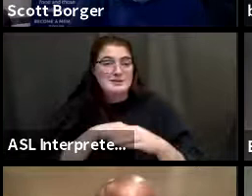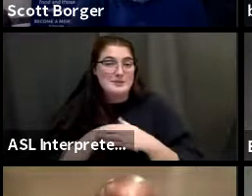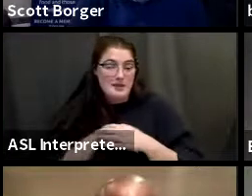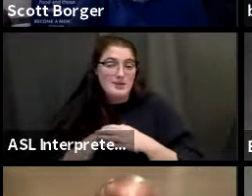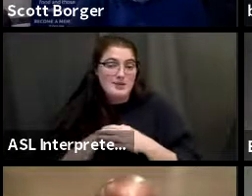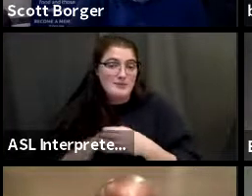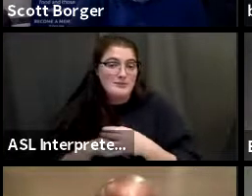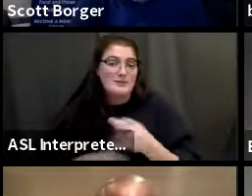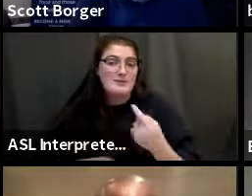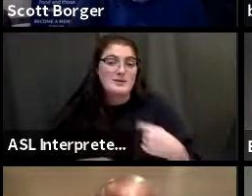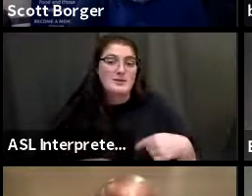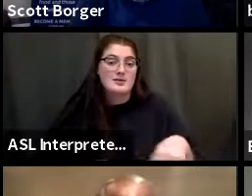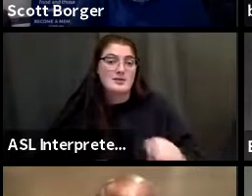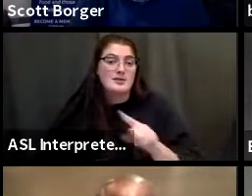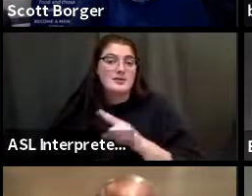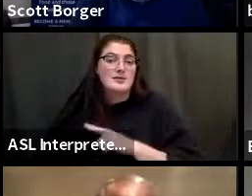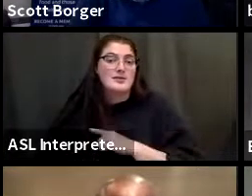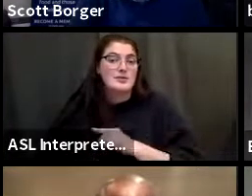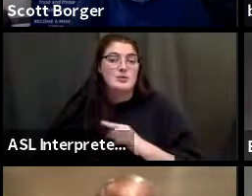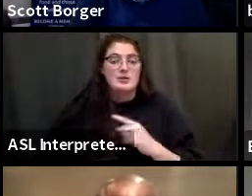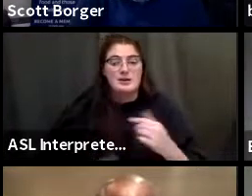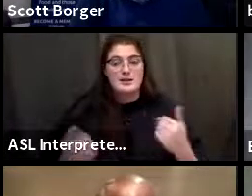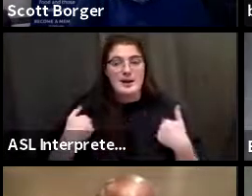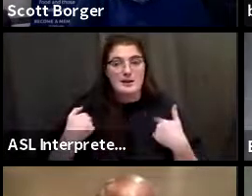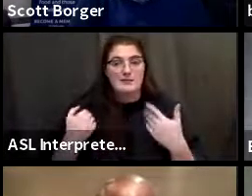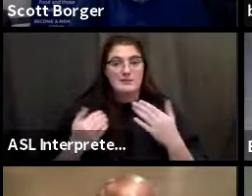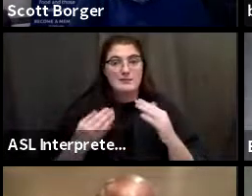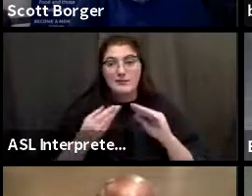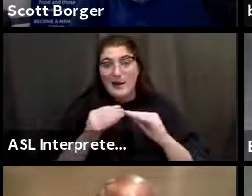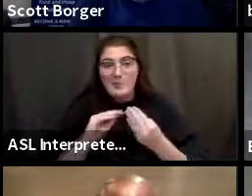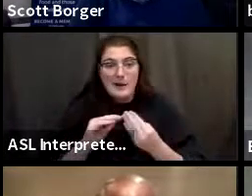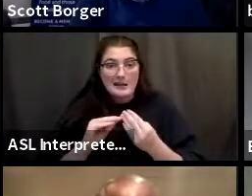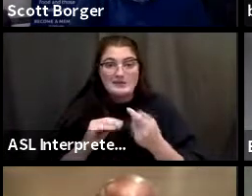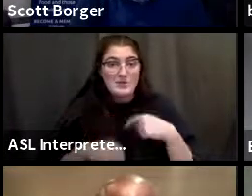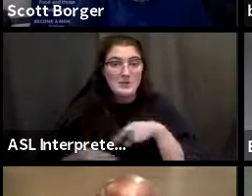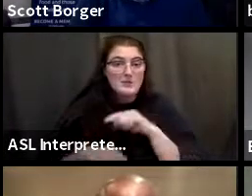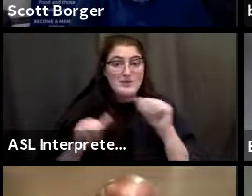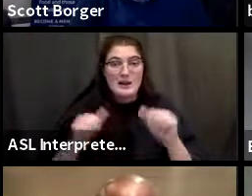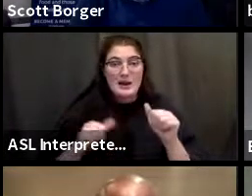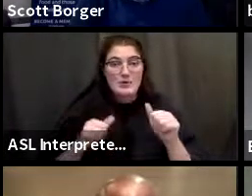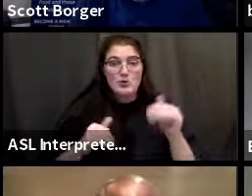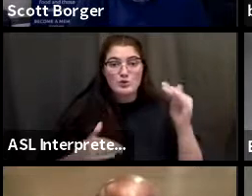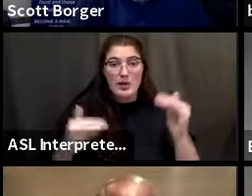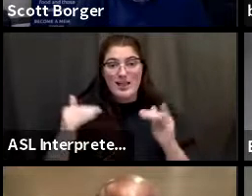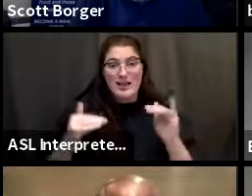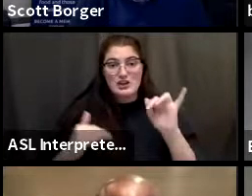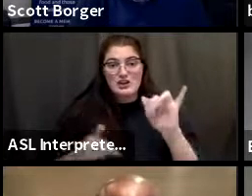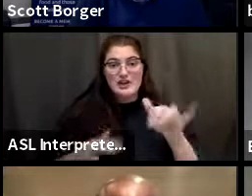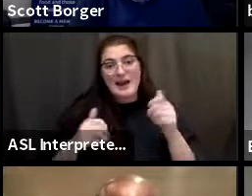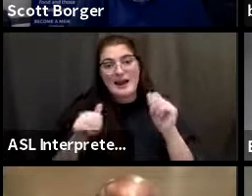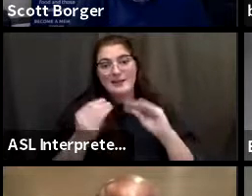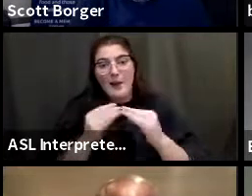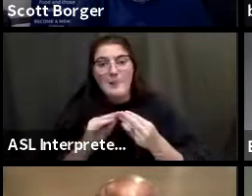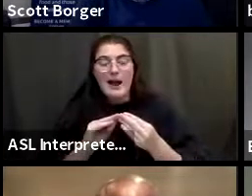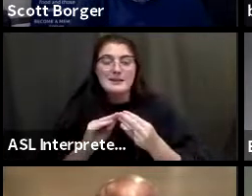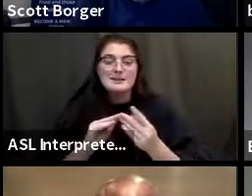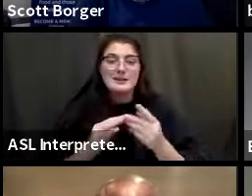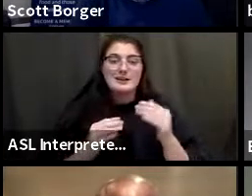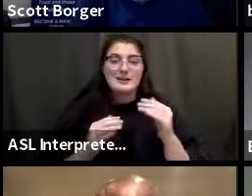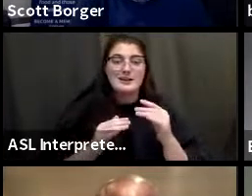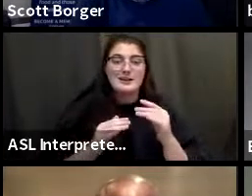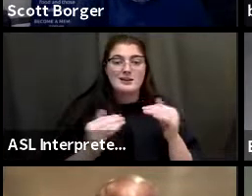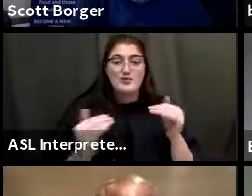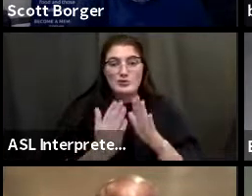We've stepped up our inspection capacity, and we've been able to leverage that capacity to address the needs of the